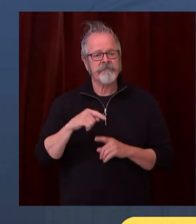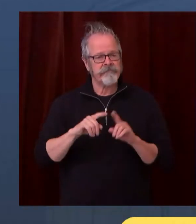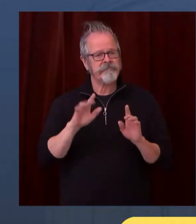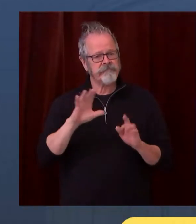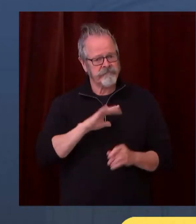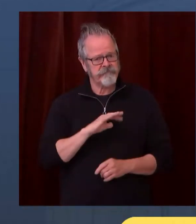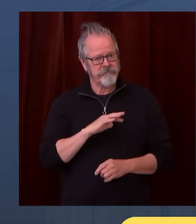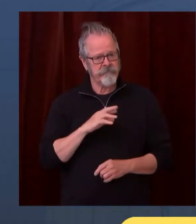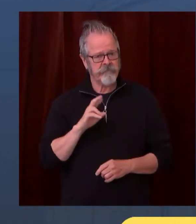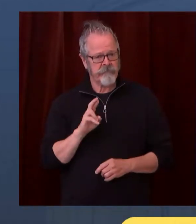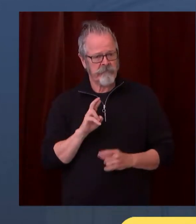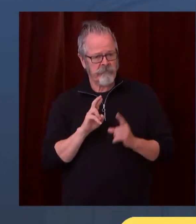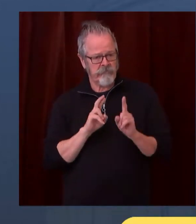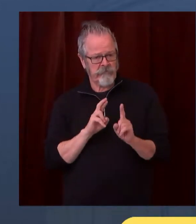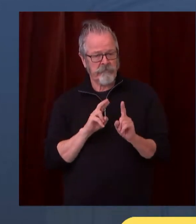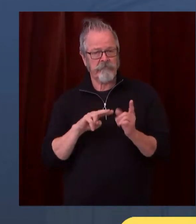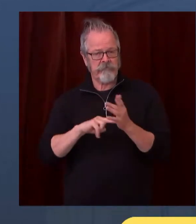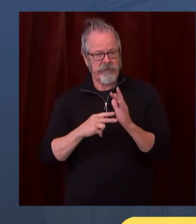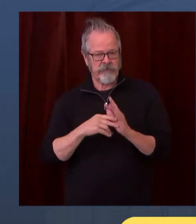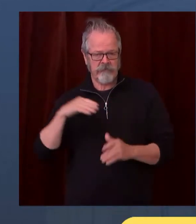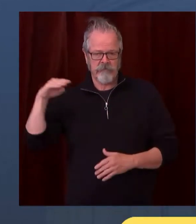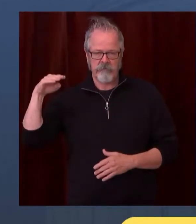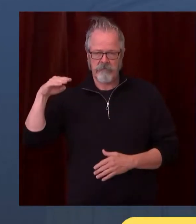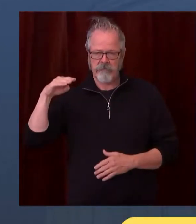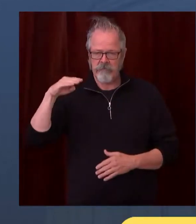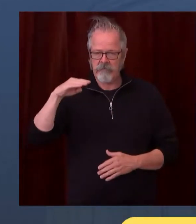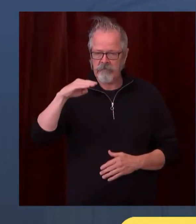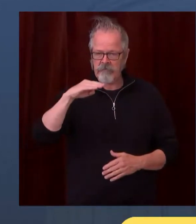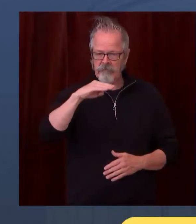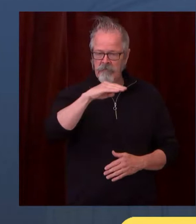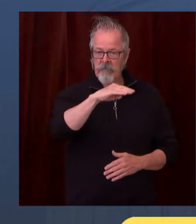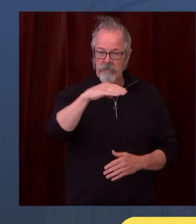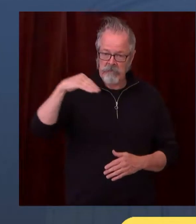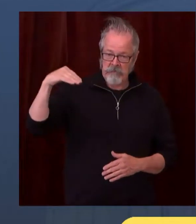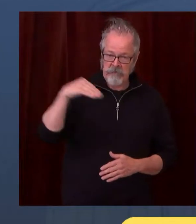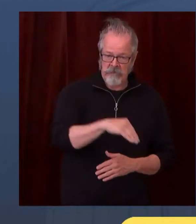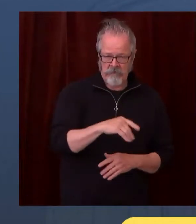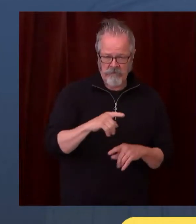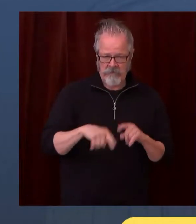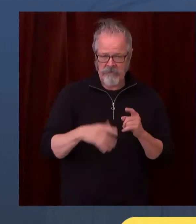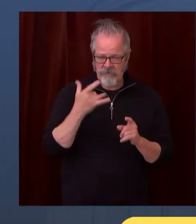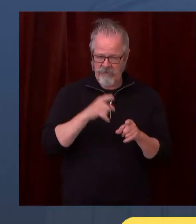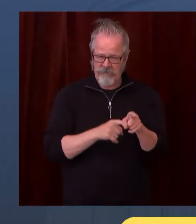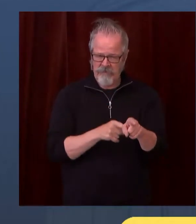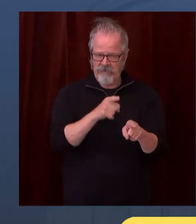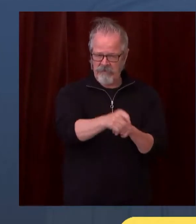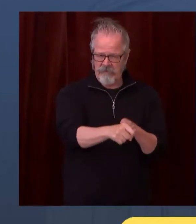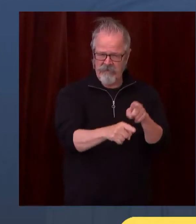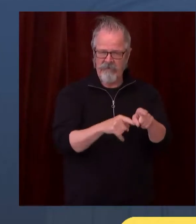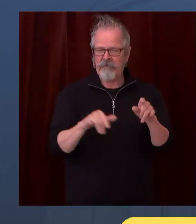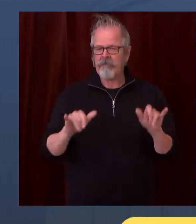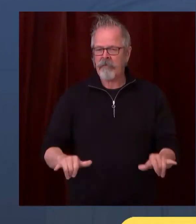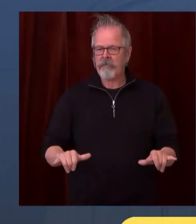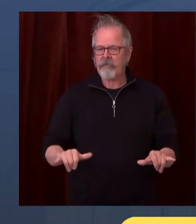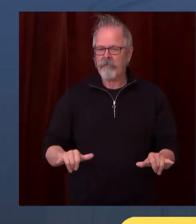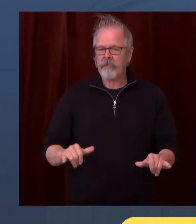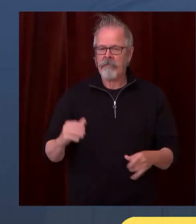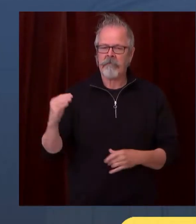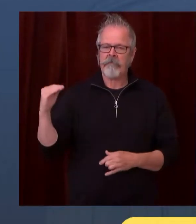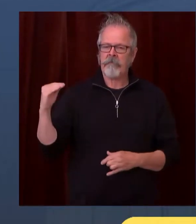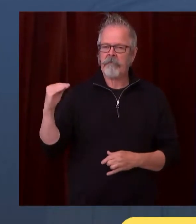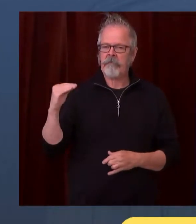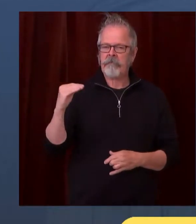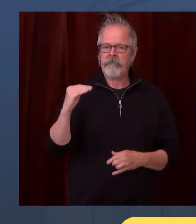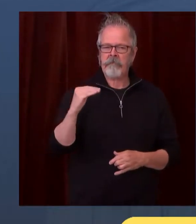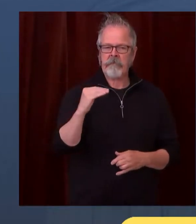where we can resume normal activities, it has to be significantly lower than 1 to